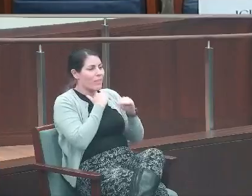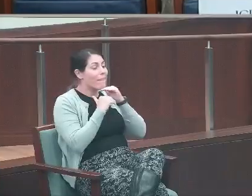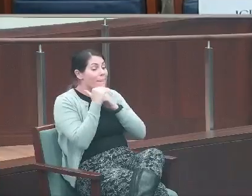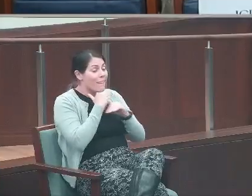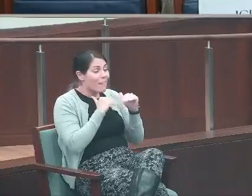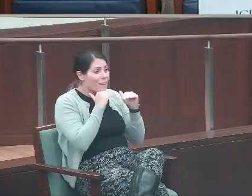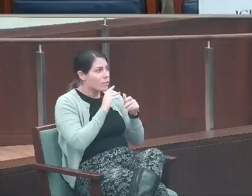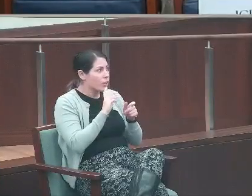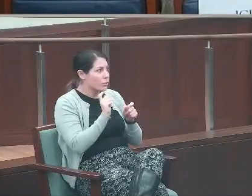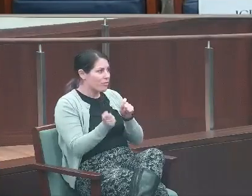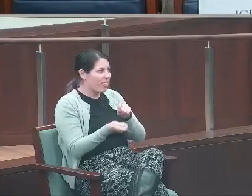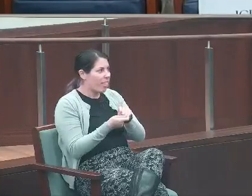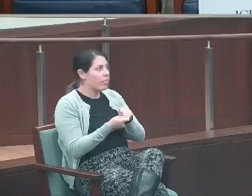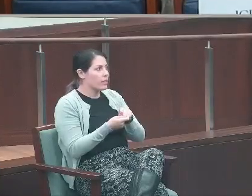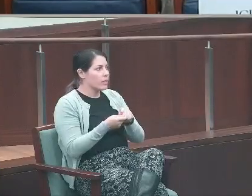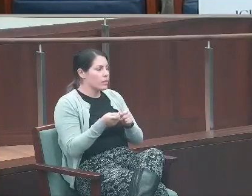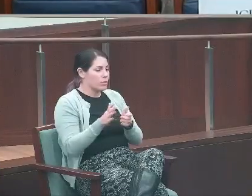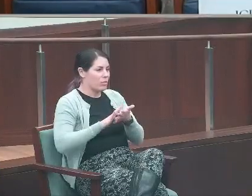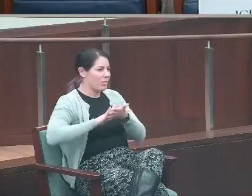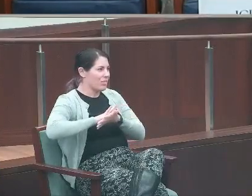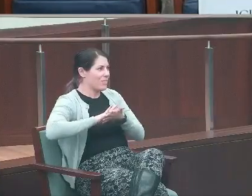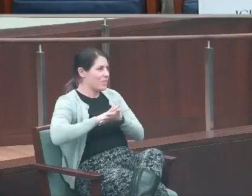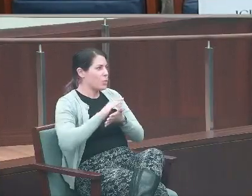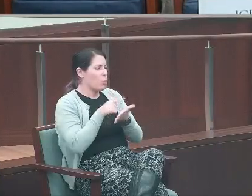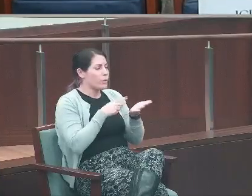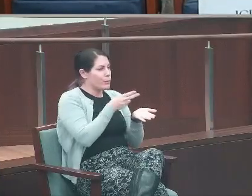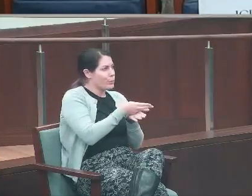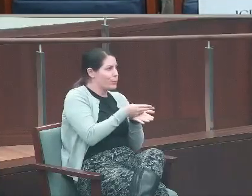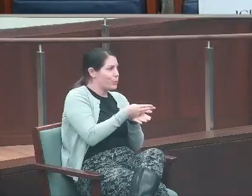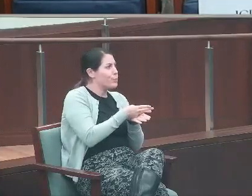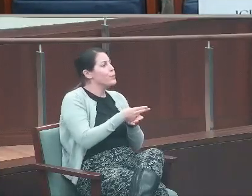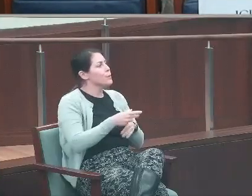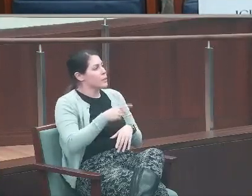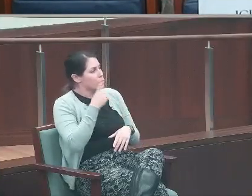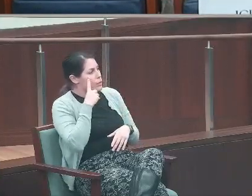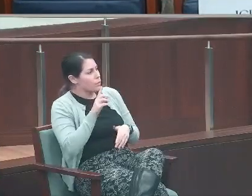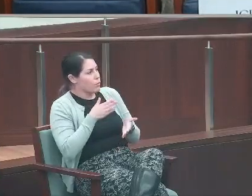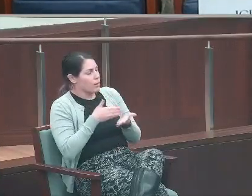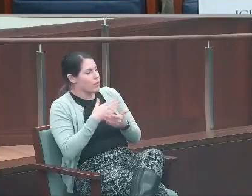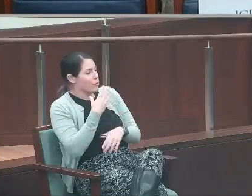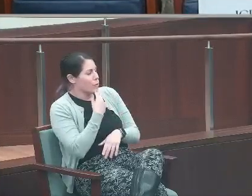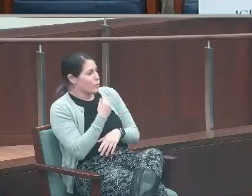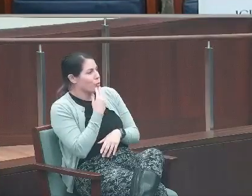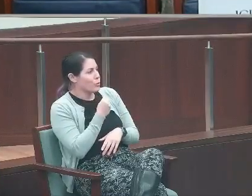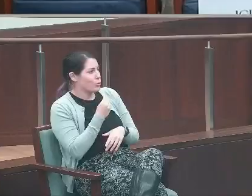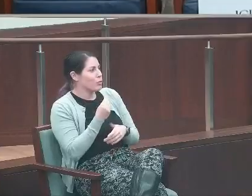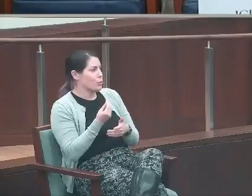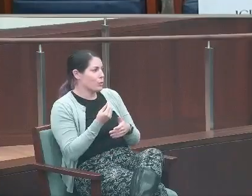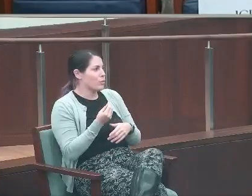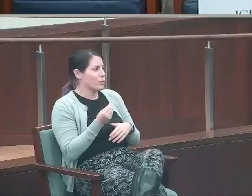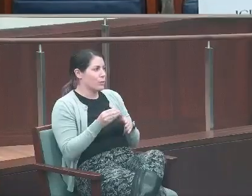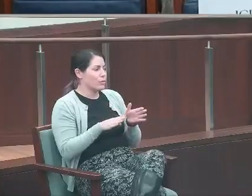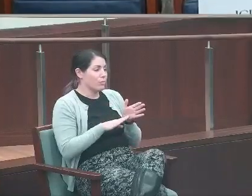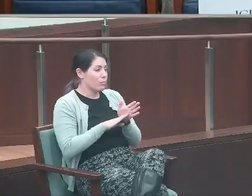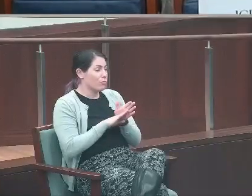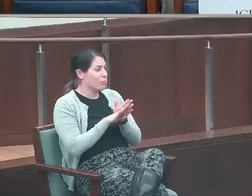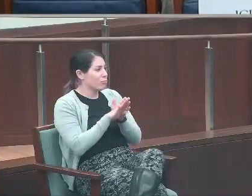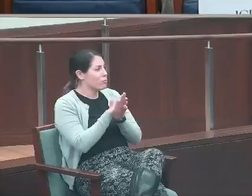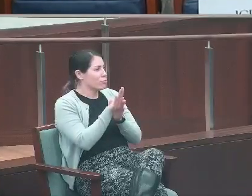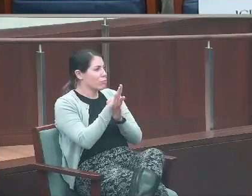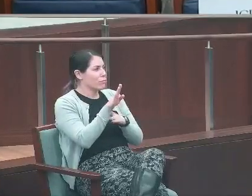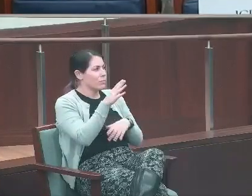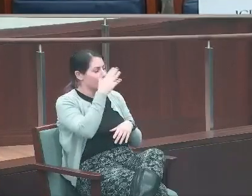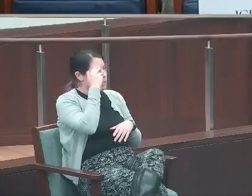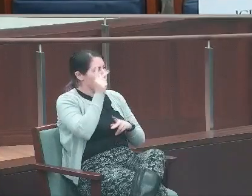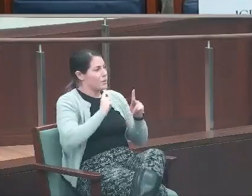likely it makes it much more likely that anti-Semitism will flourish, because the conditions are there for people to be looking for a scapegoat, for things to be